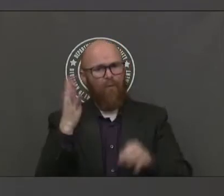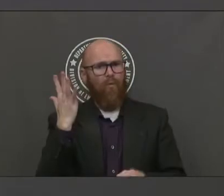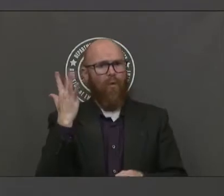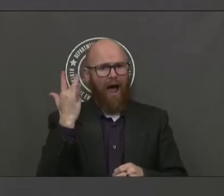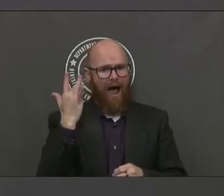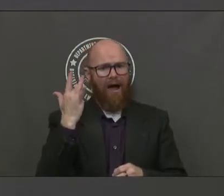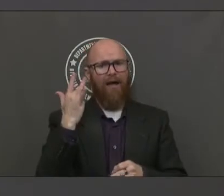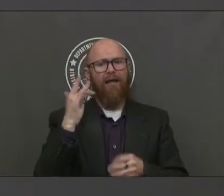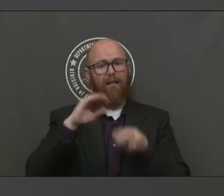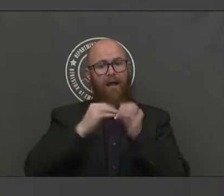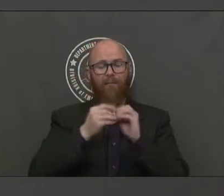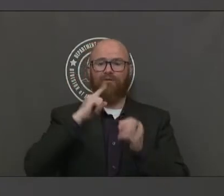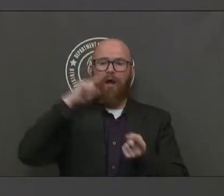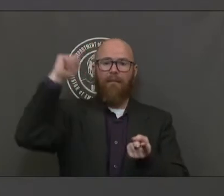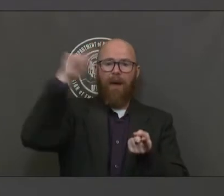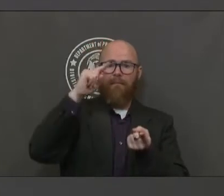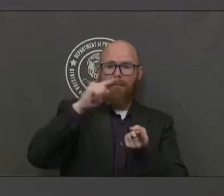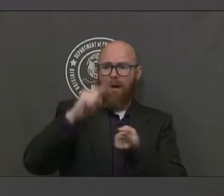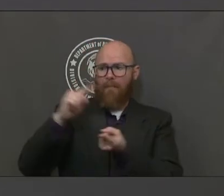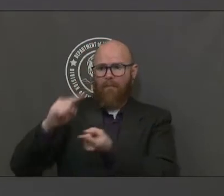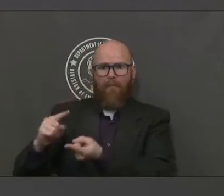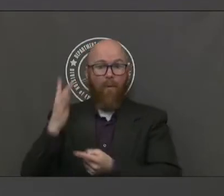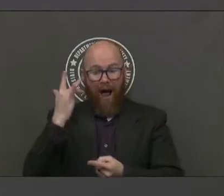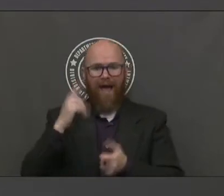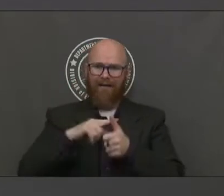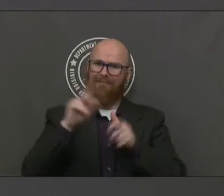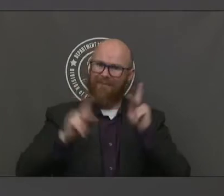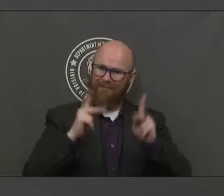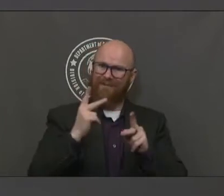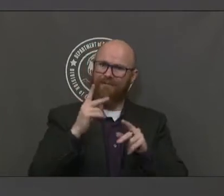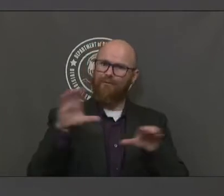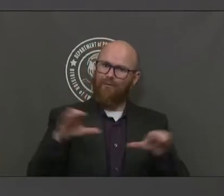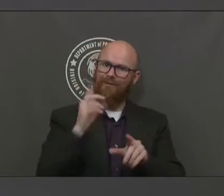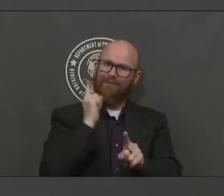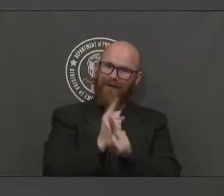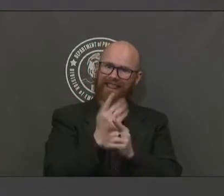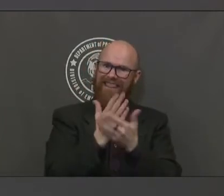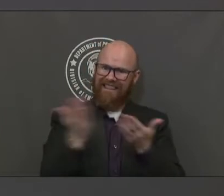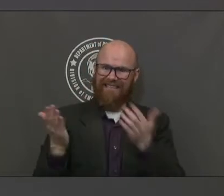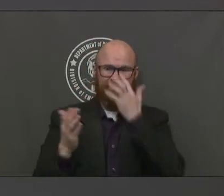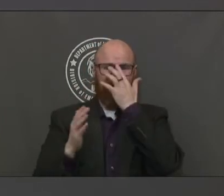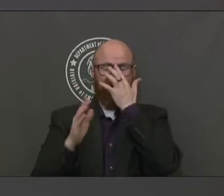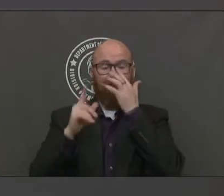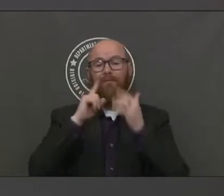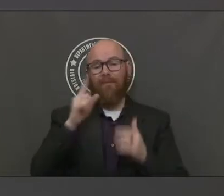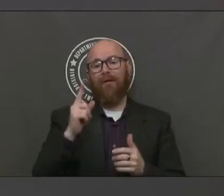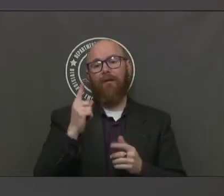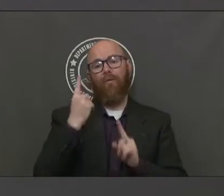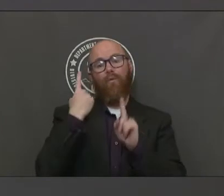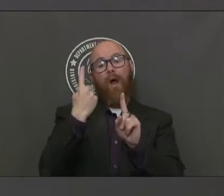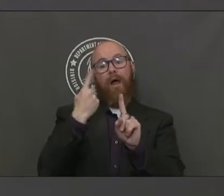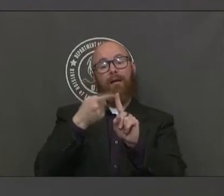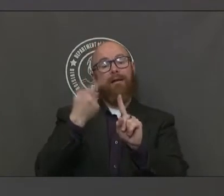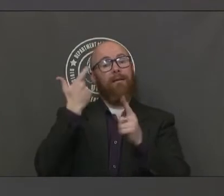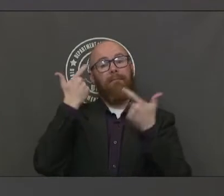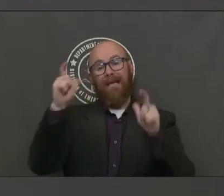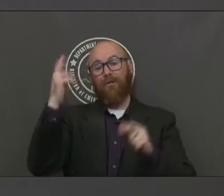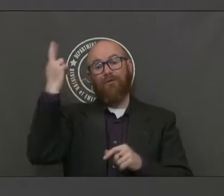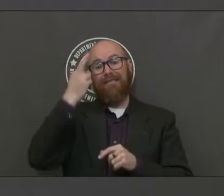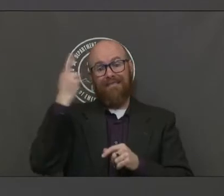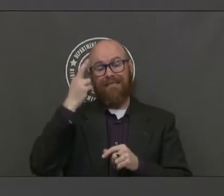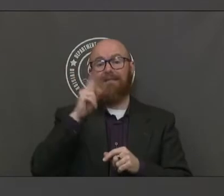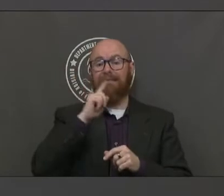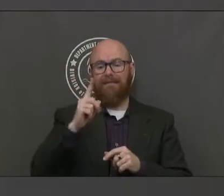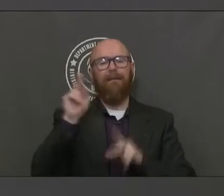these the numbers are coming down so well. But there are probably 4 or 5 different reasons. But one of them certainly is that we have